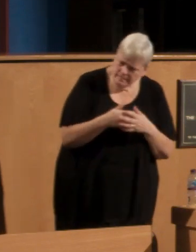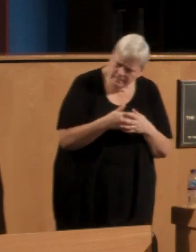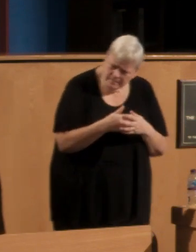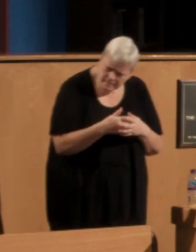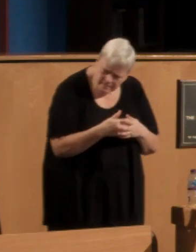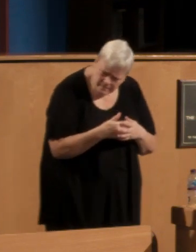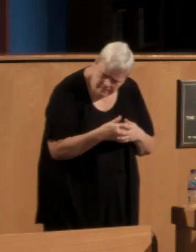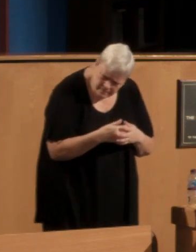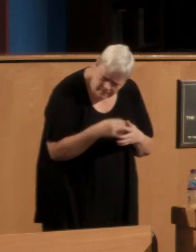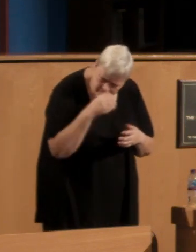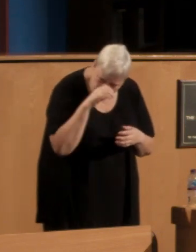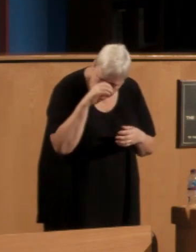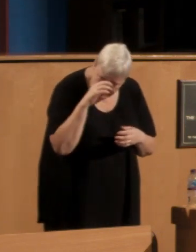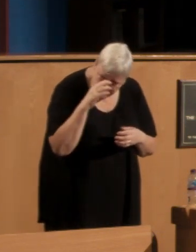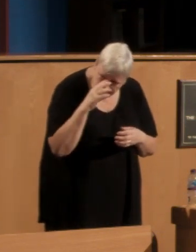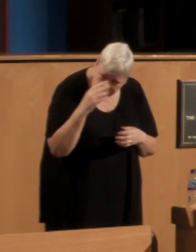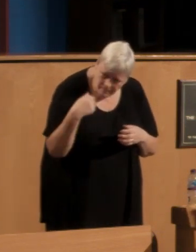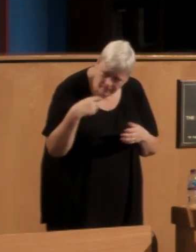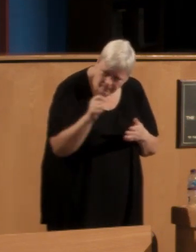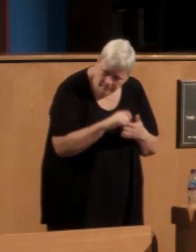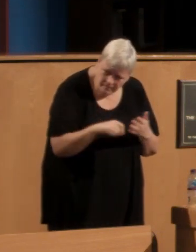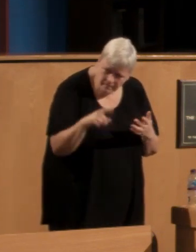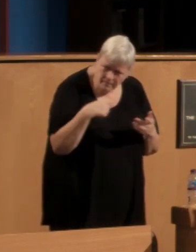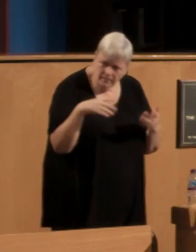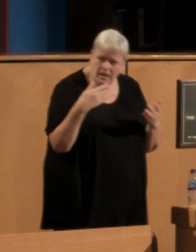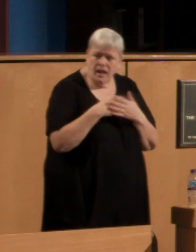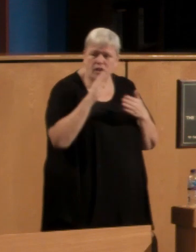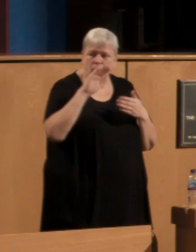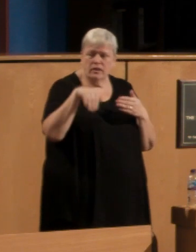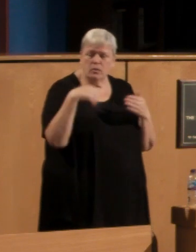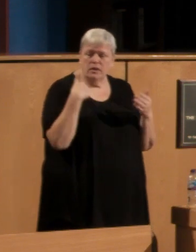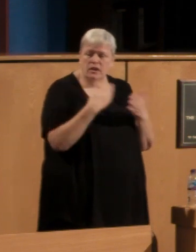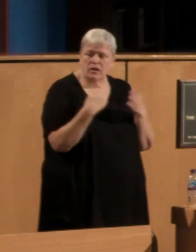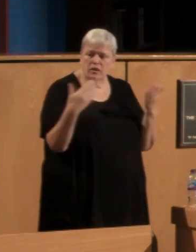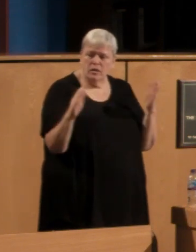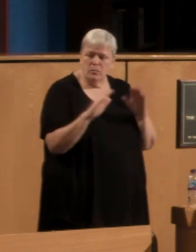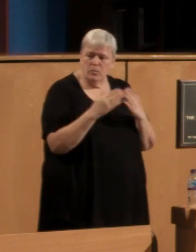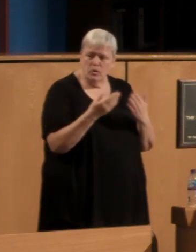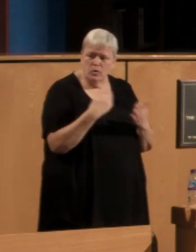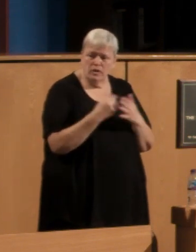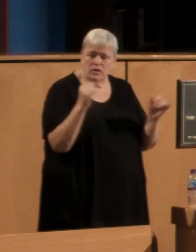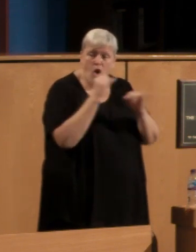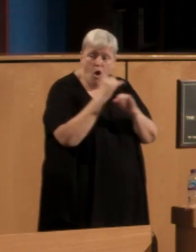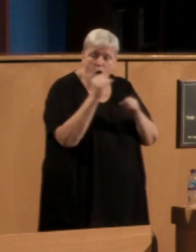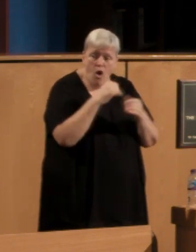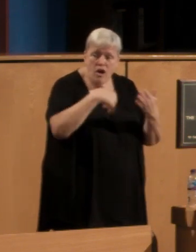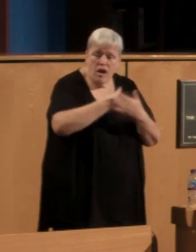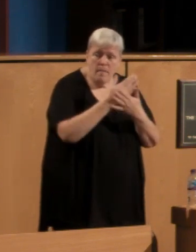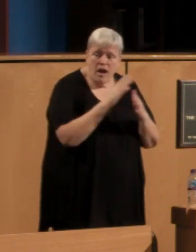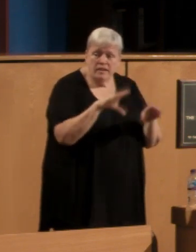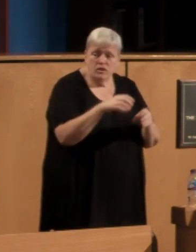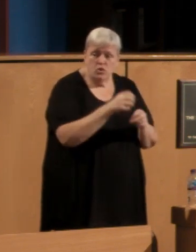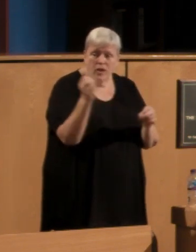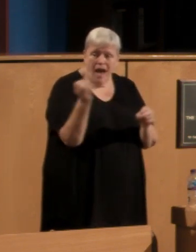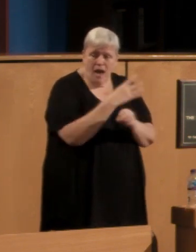Being an audio drama writer too, I wrote a contemporary queer adaptation of Dracula, and I actually took a lot of the horror elements away from it and focused on